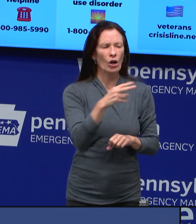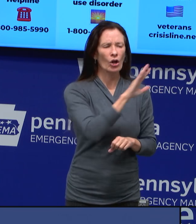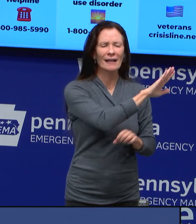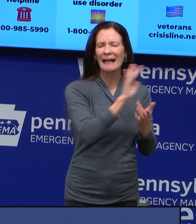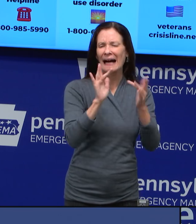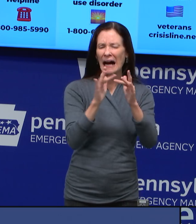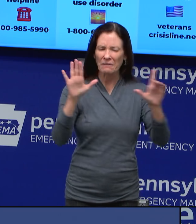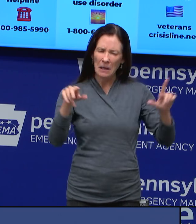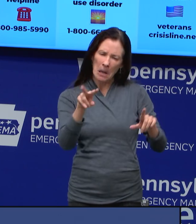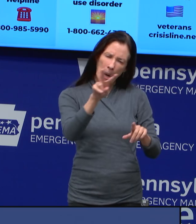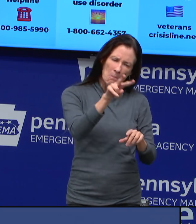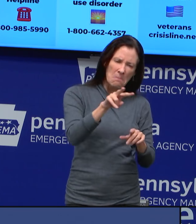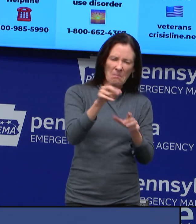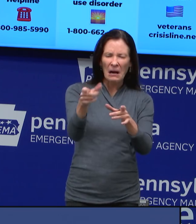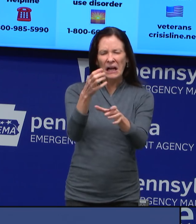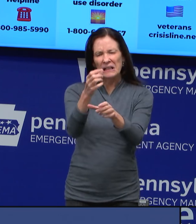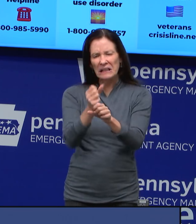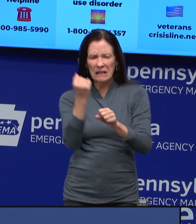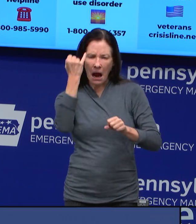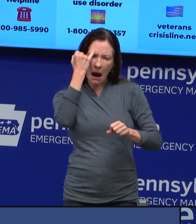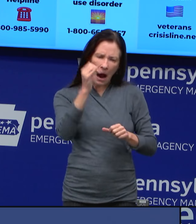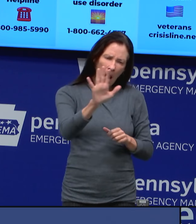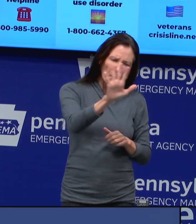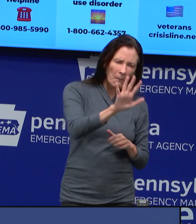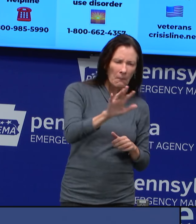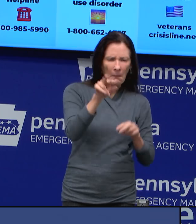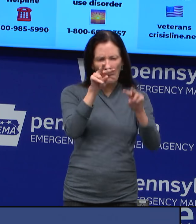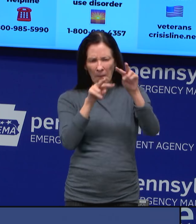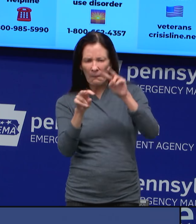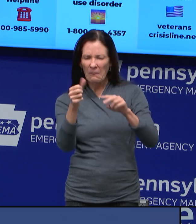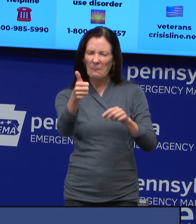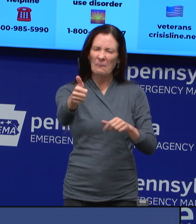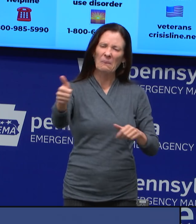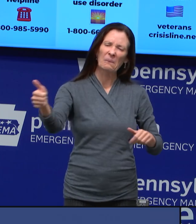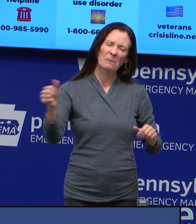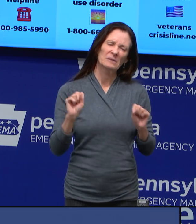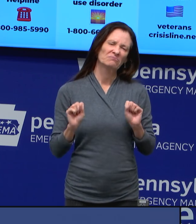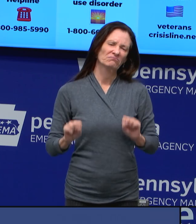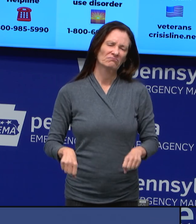we're looking at regions as a whole to reopen. Should we be talking about